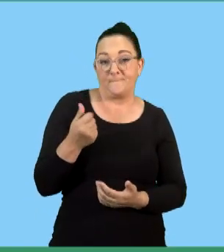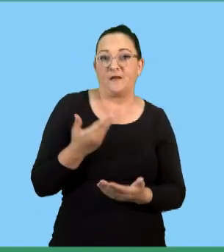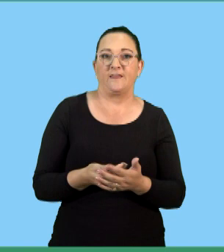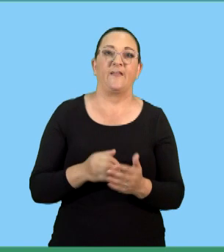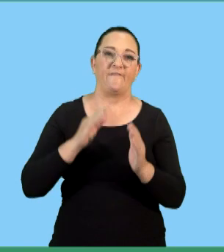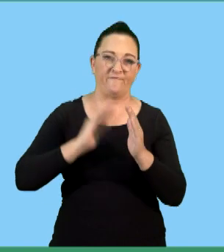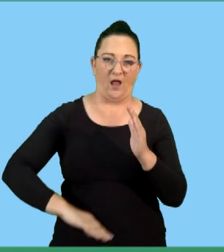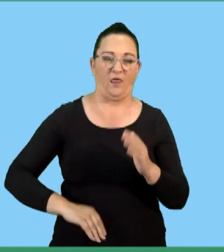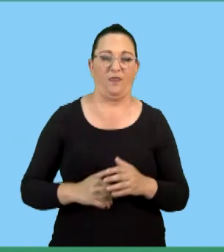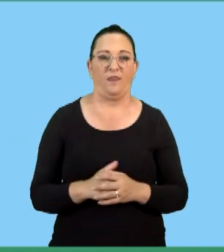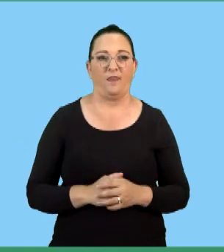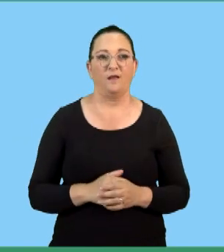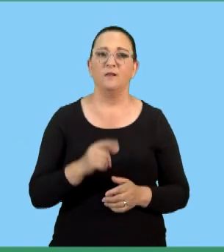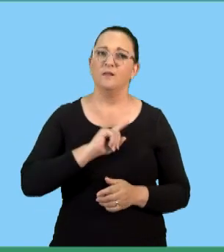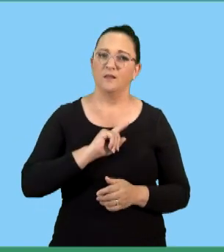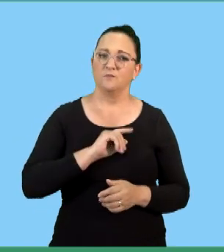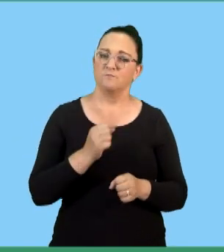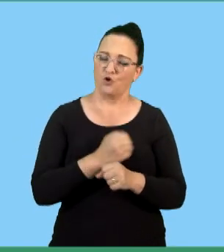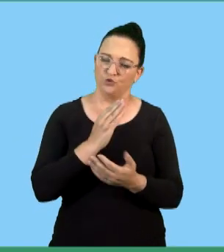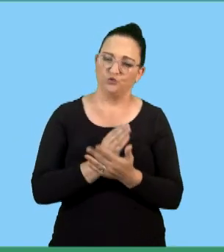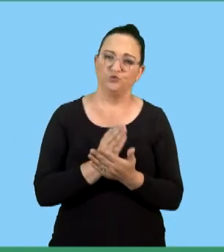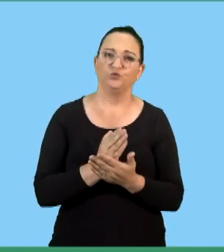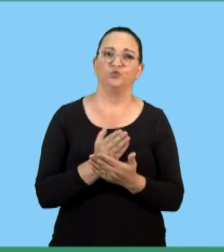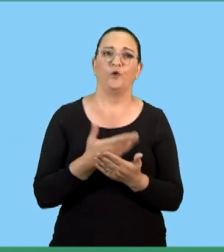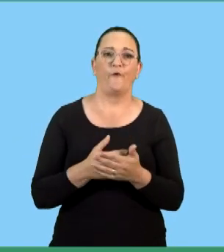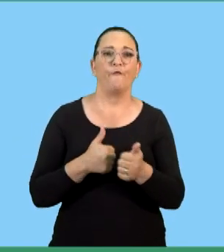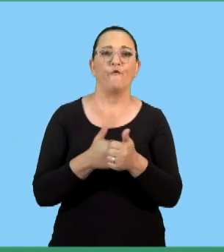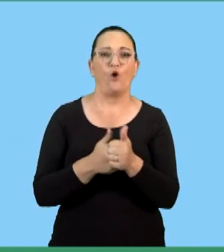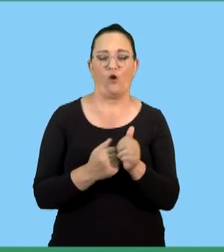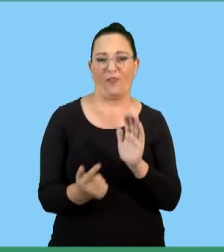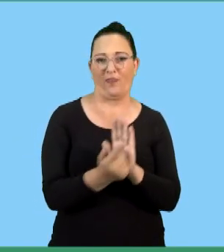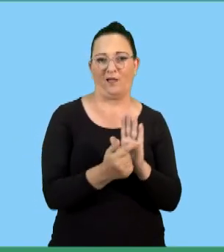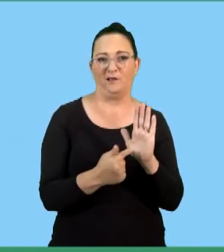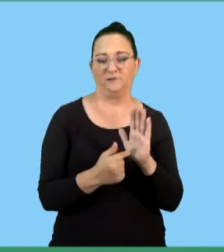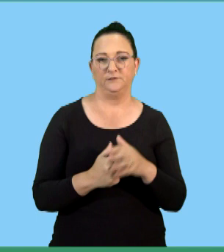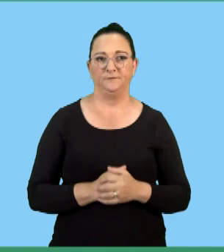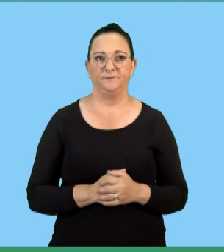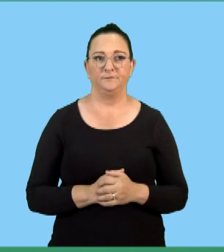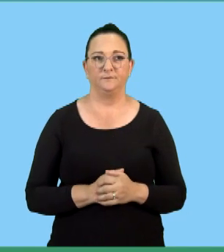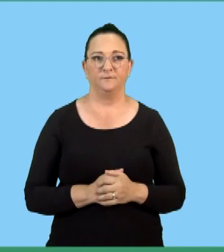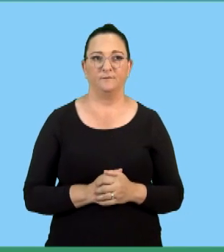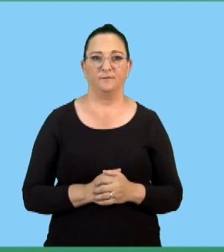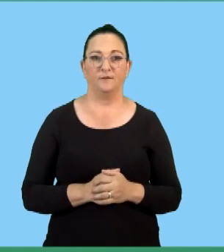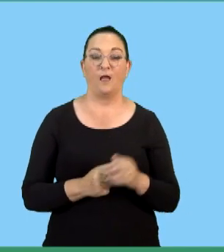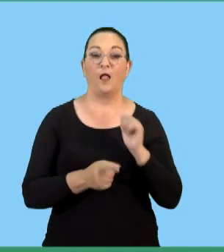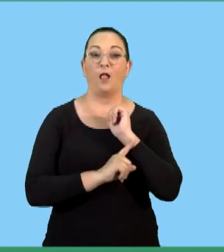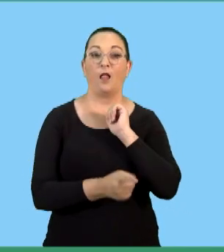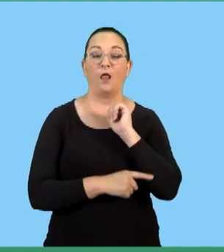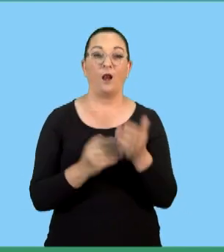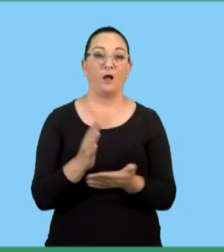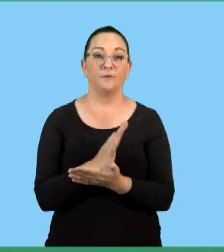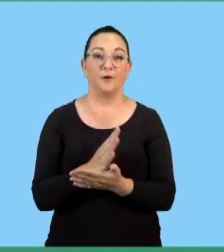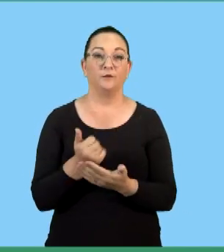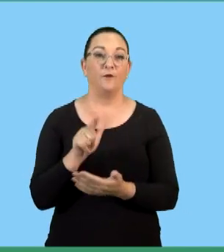we'll be fined money. So we need to ensure that we comply with the legislation. Right. And then now the last